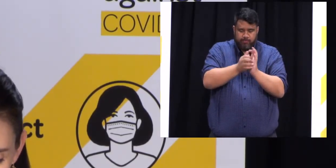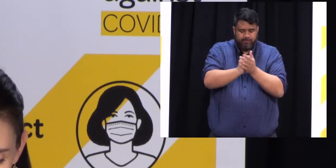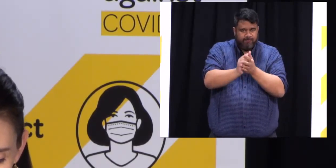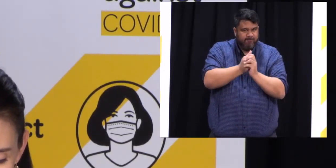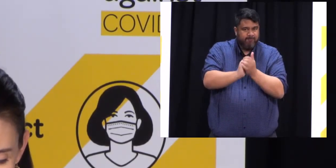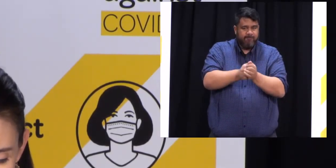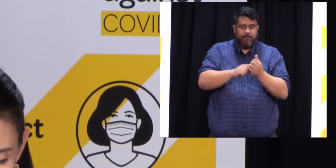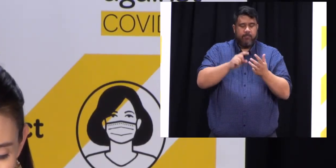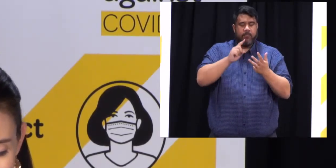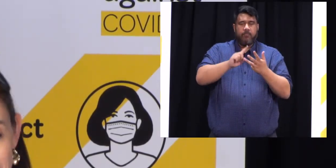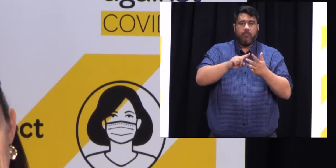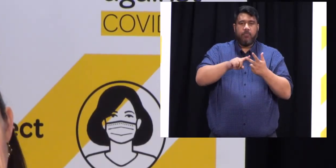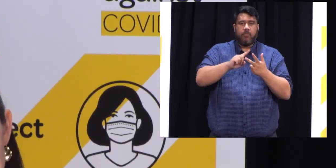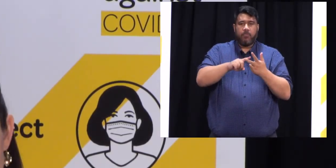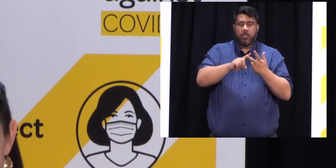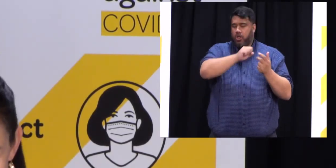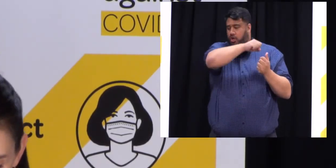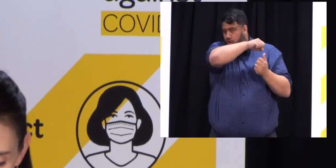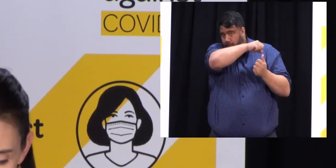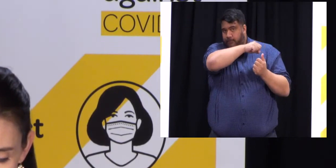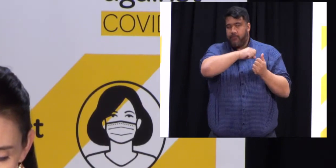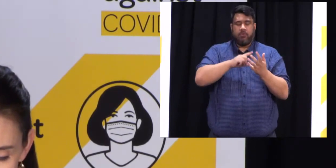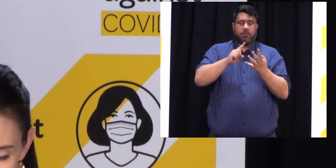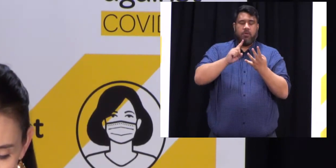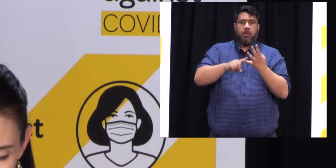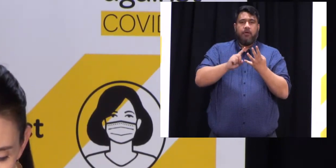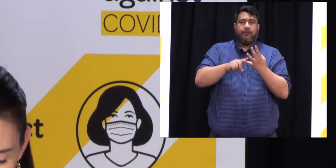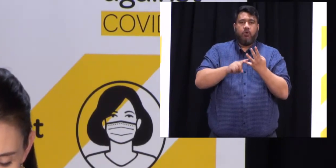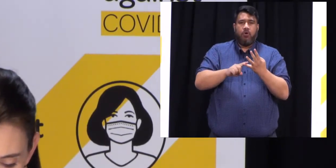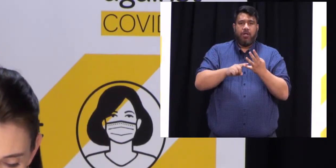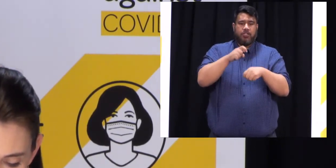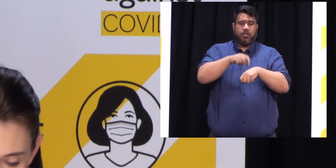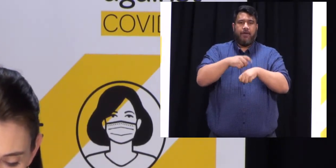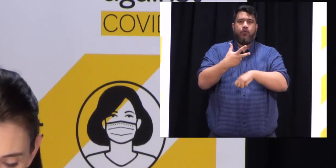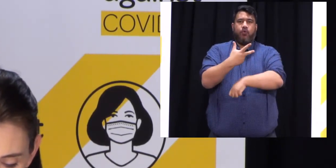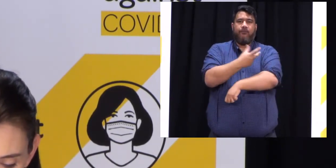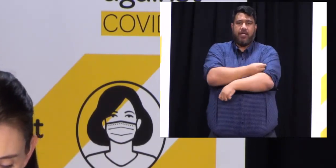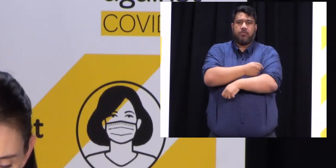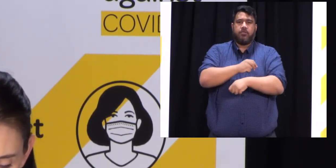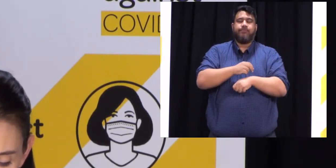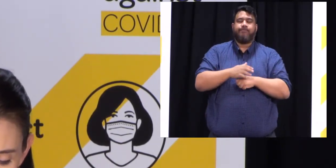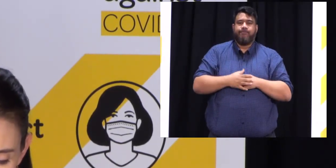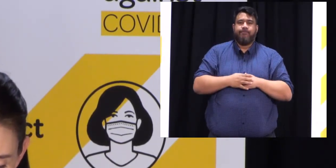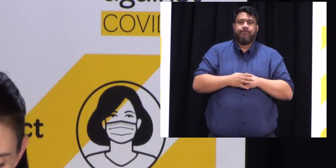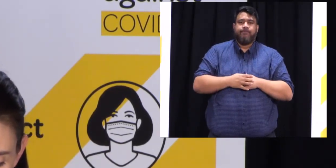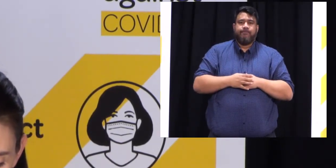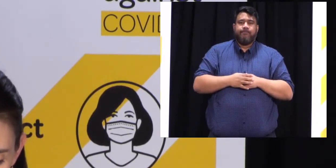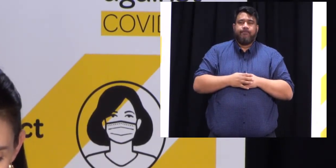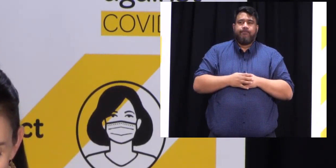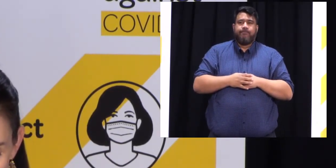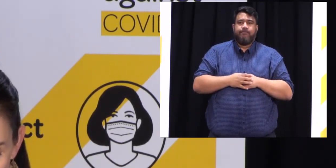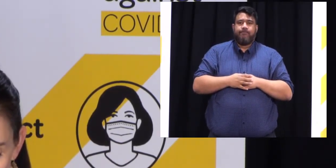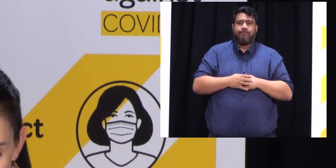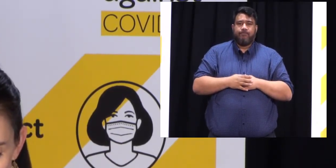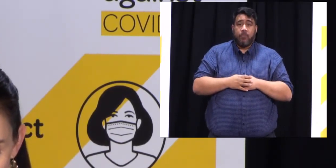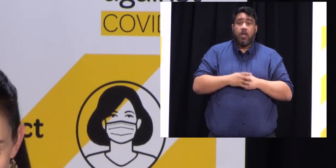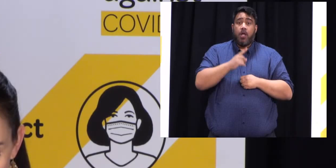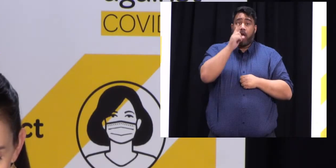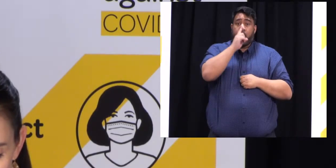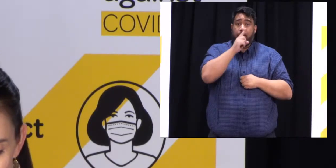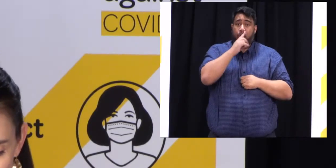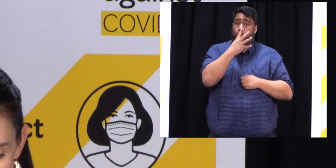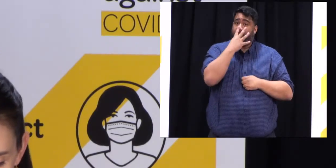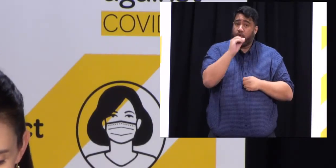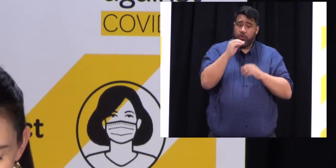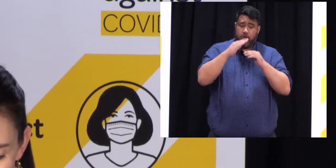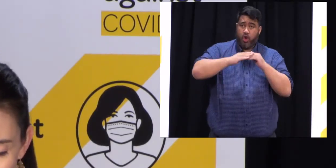And 4, get vaccinated. Now is the time to drive up our vaccination numbers. Over 74% of people aged